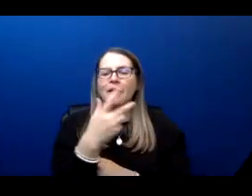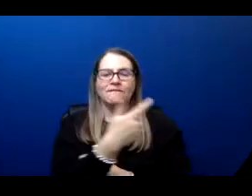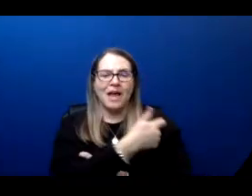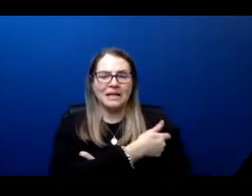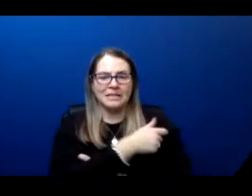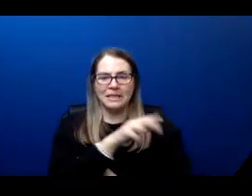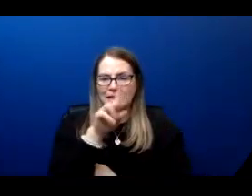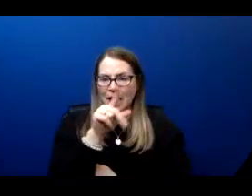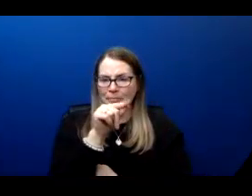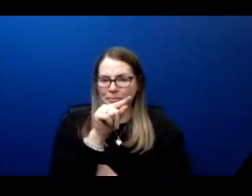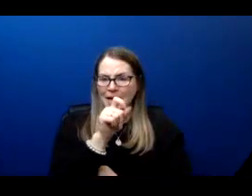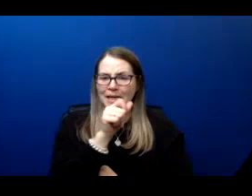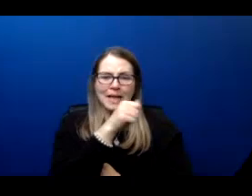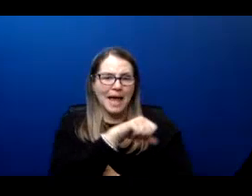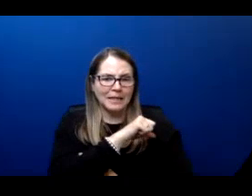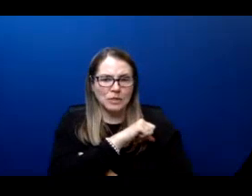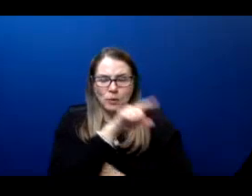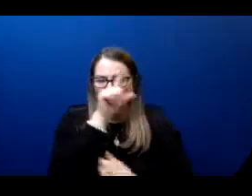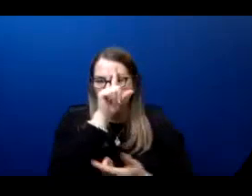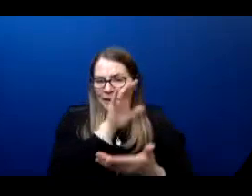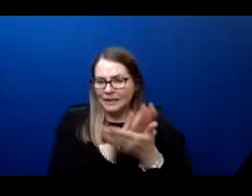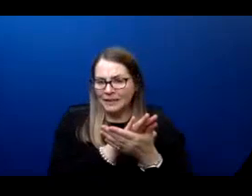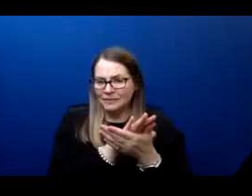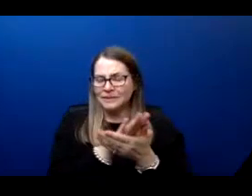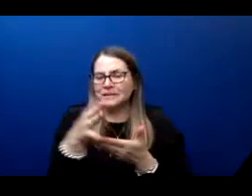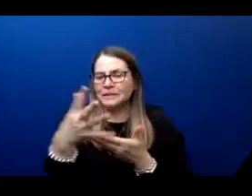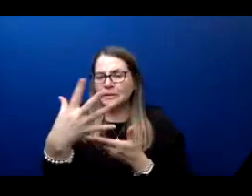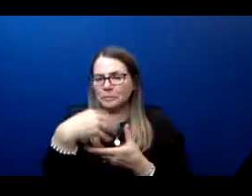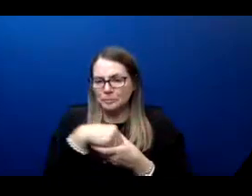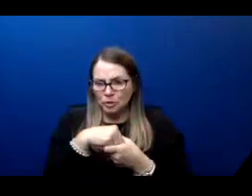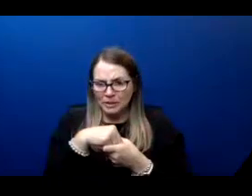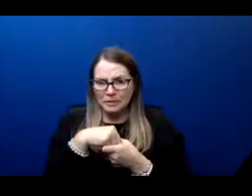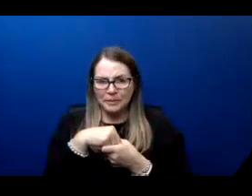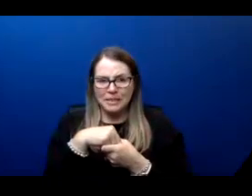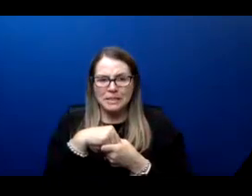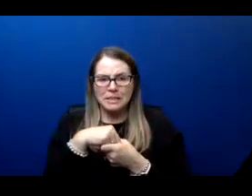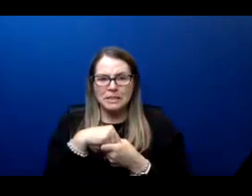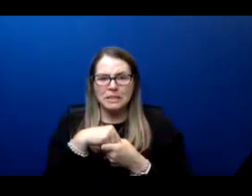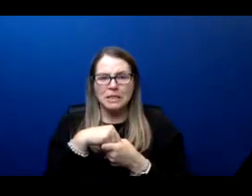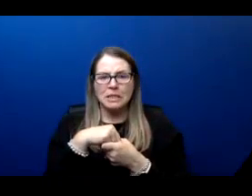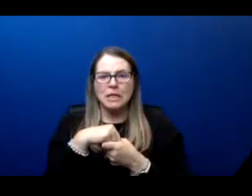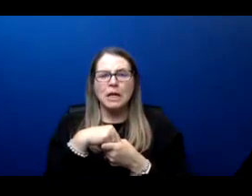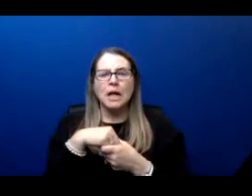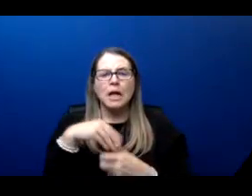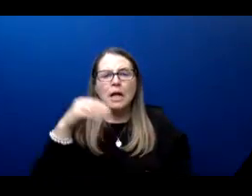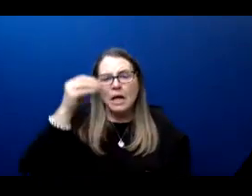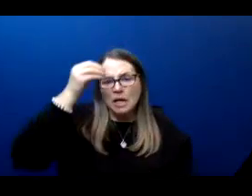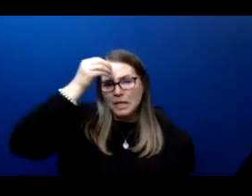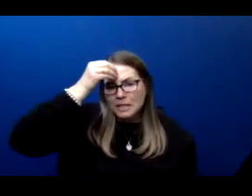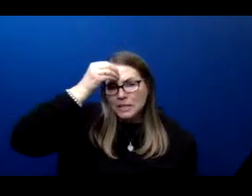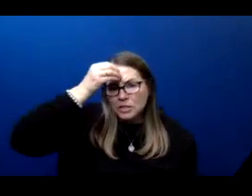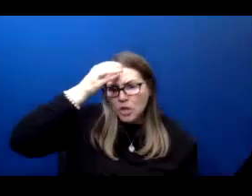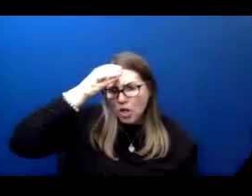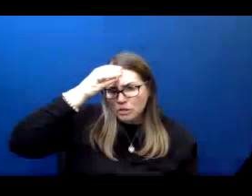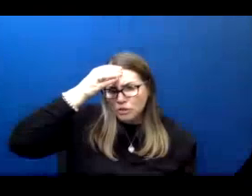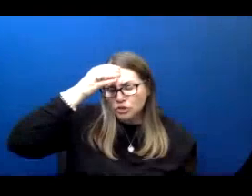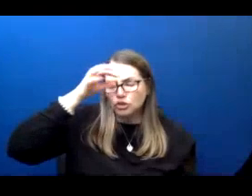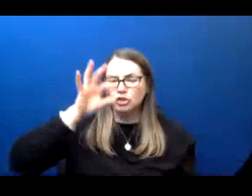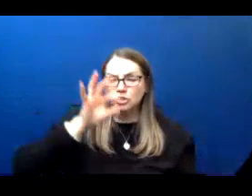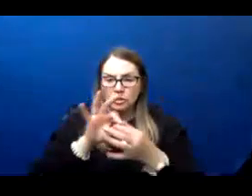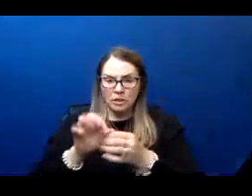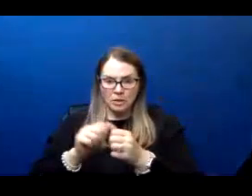on attitudes, beliefs of participants toward vaccinations. Theme 2 was about knowledge on the pneumonia vaccine. Here I